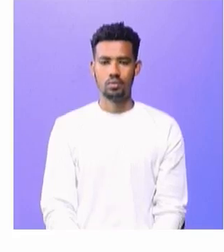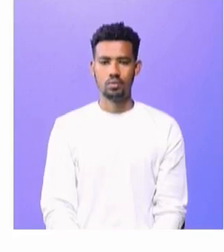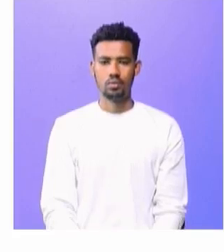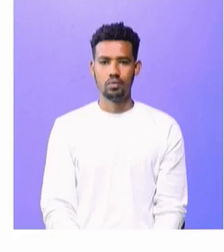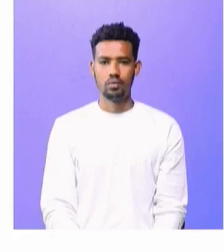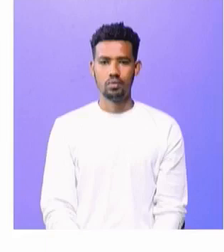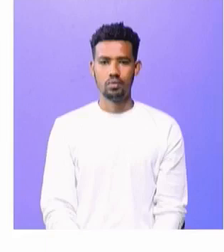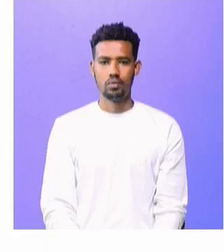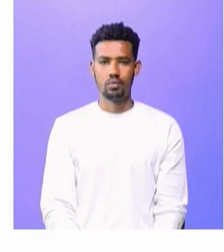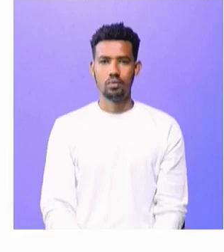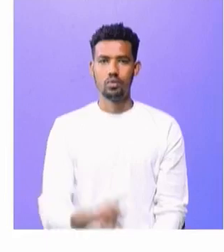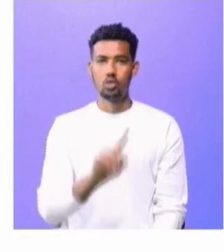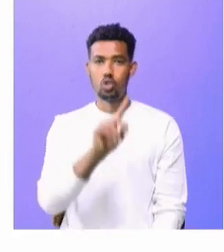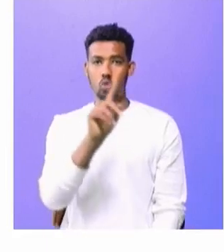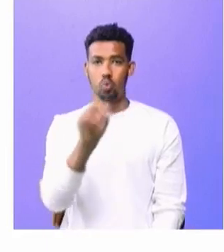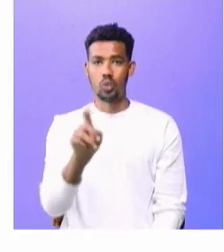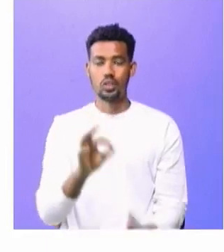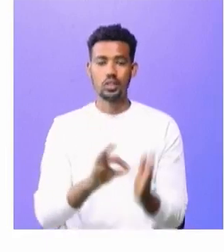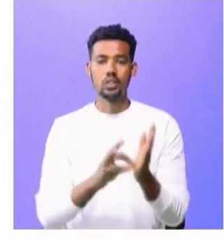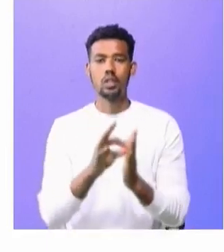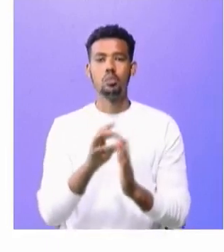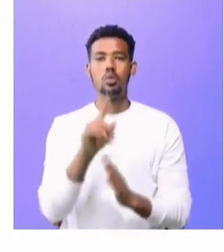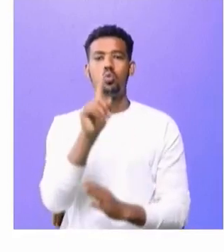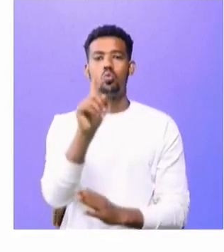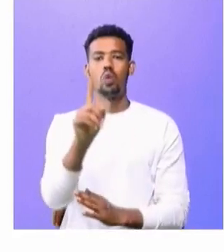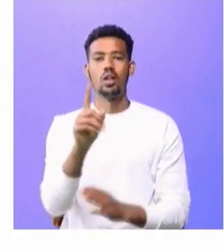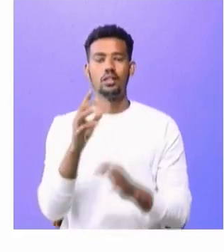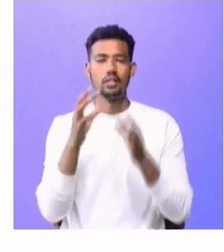Question number 1. Cats,